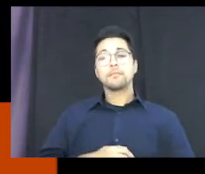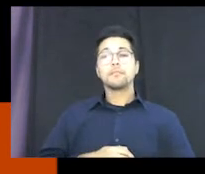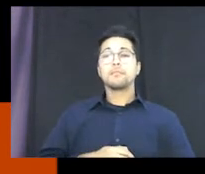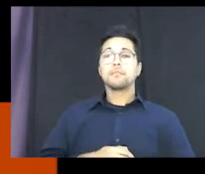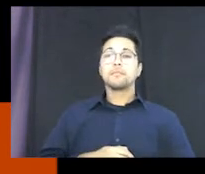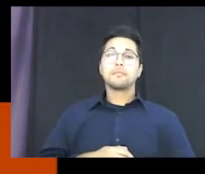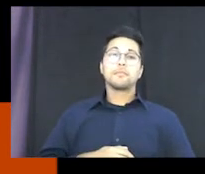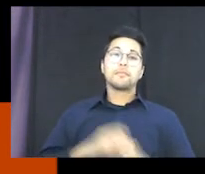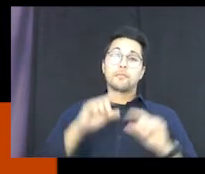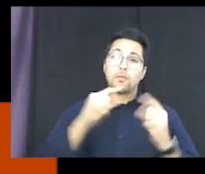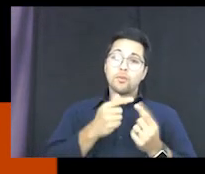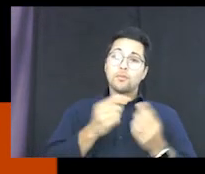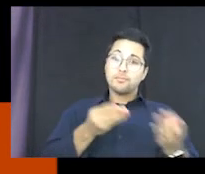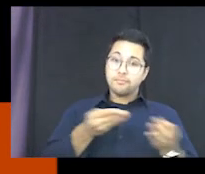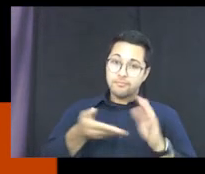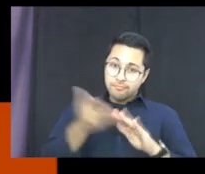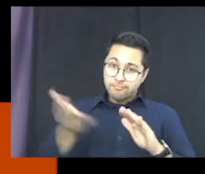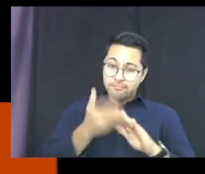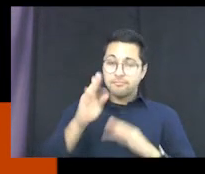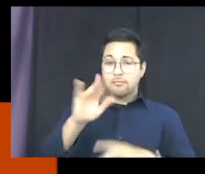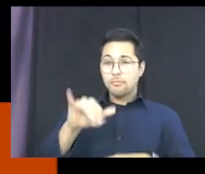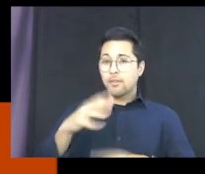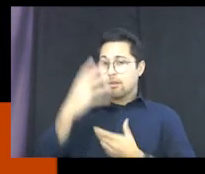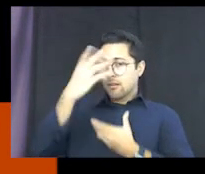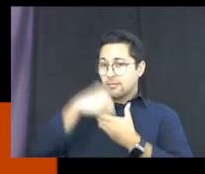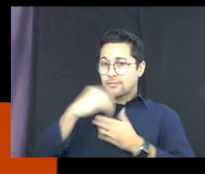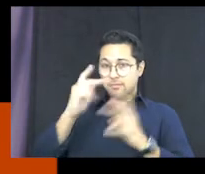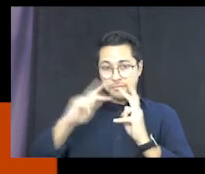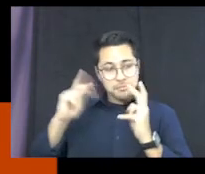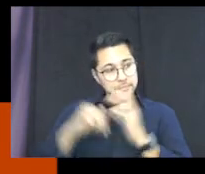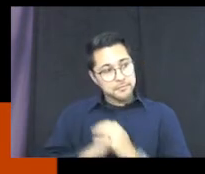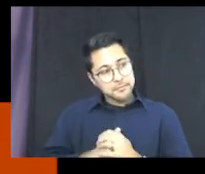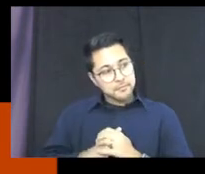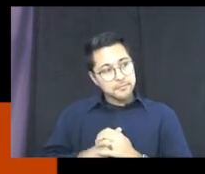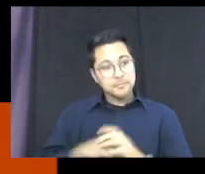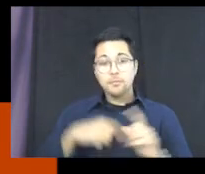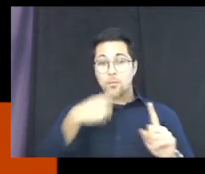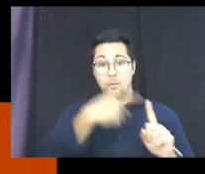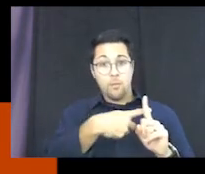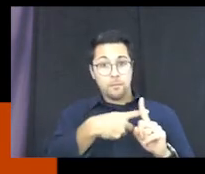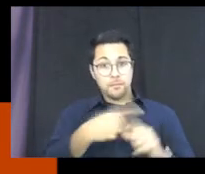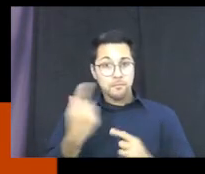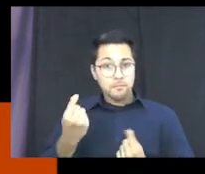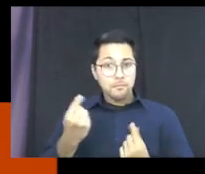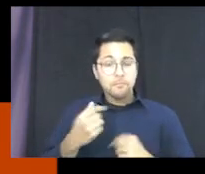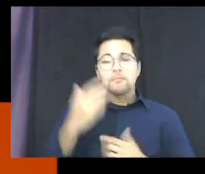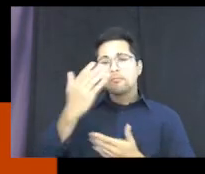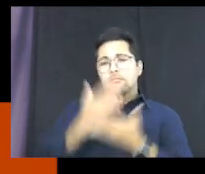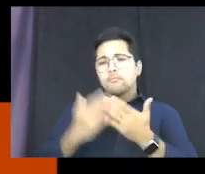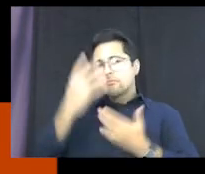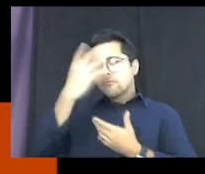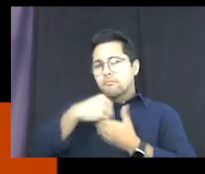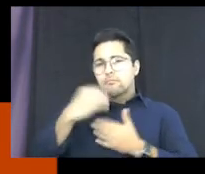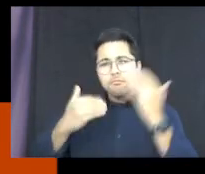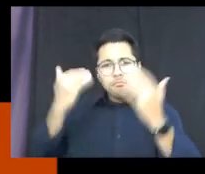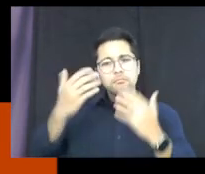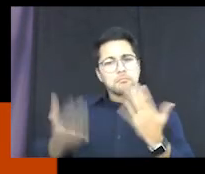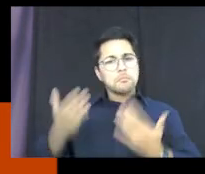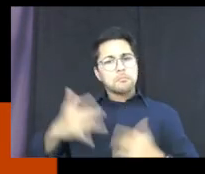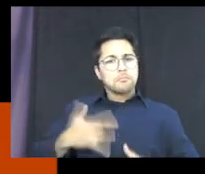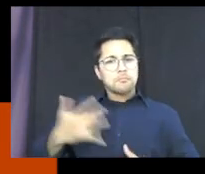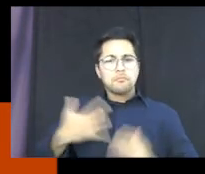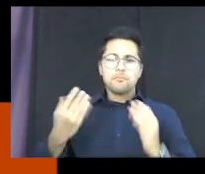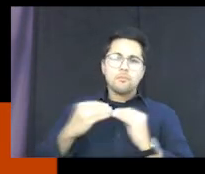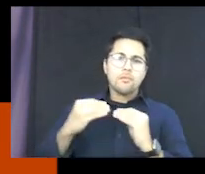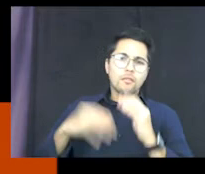Groups facilitated by autistic individuals. Pro, some autistic adults may feel more